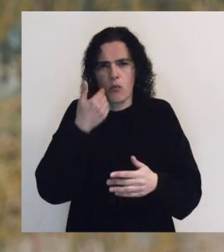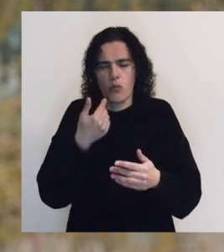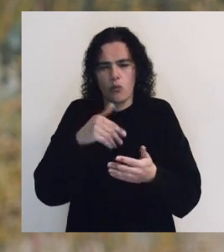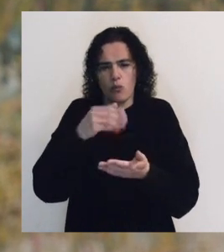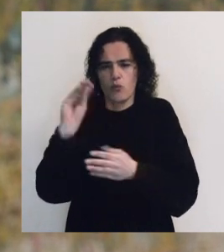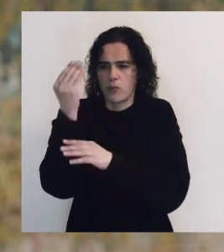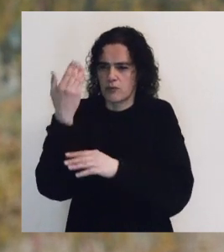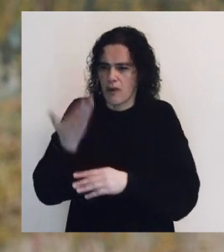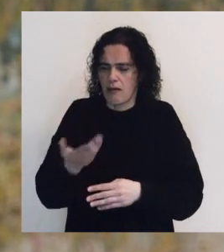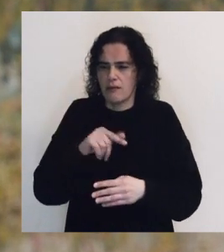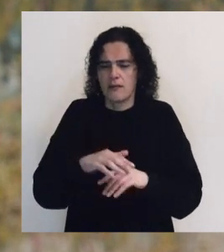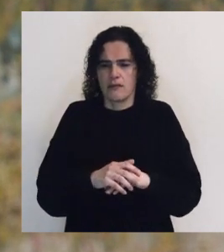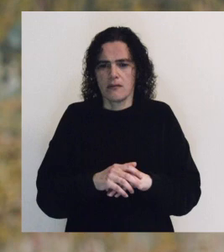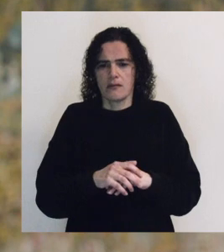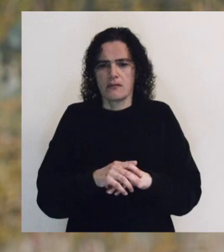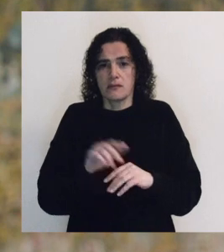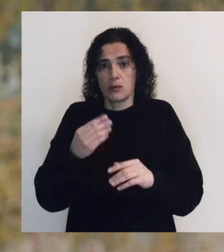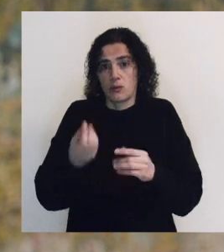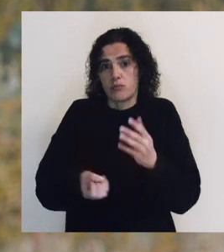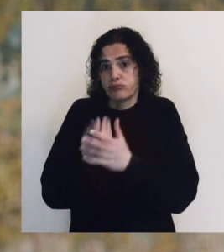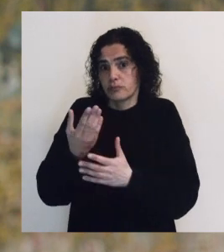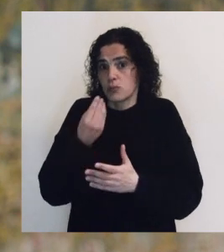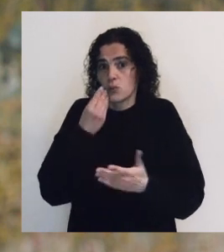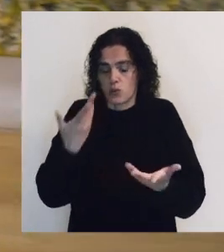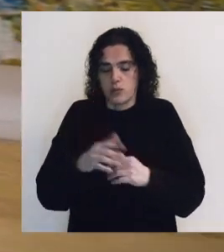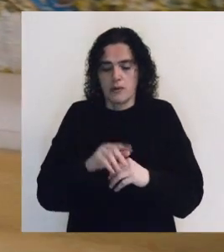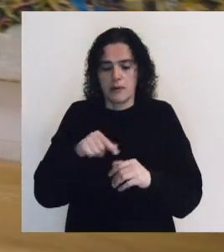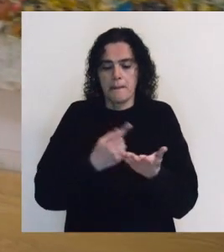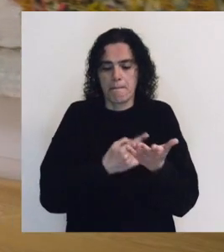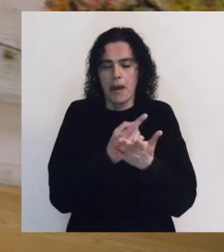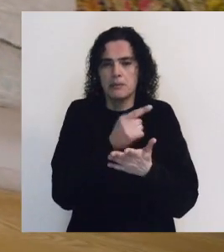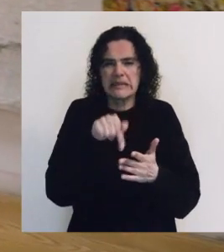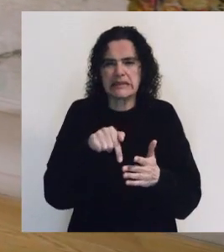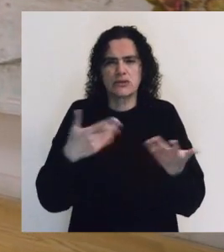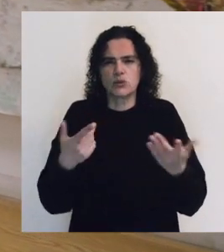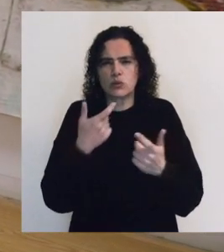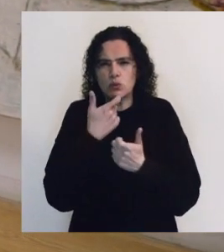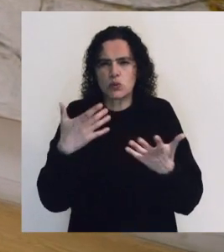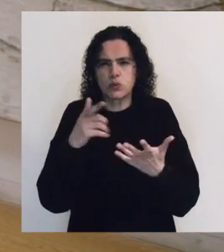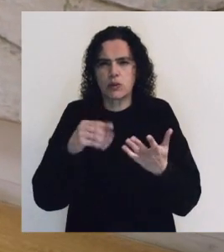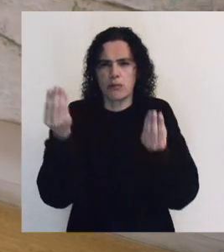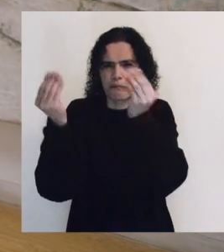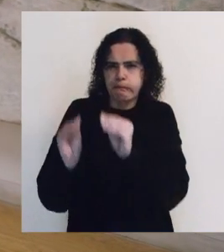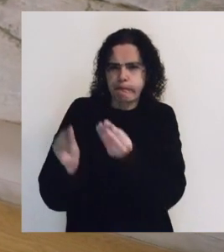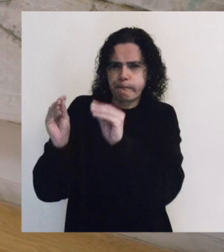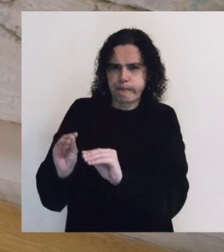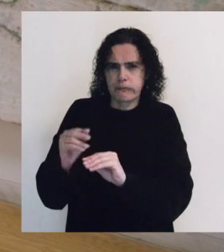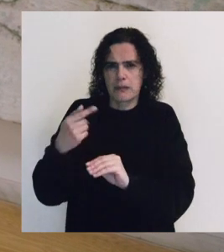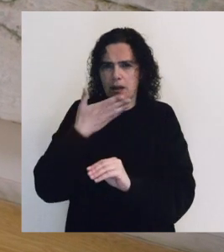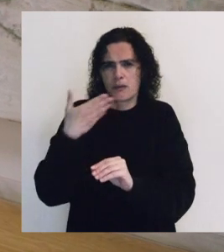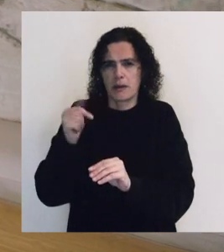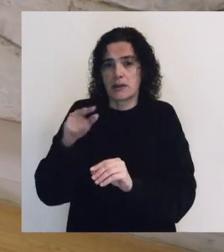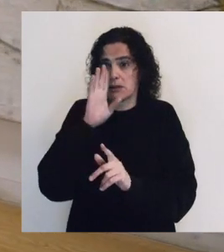is and where an ornament comes from. The map by the way, are also ornaments. If you go